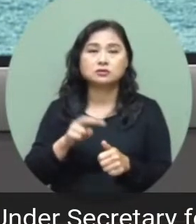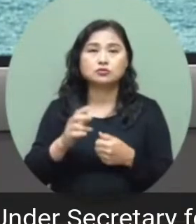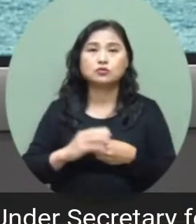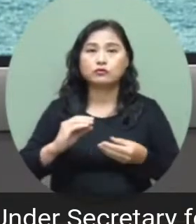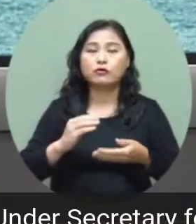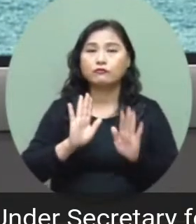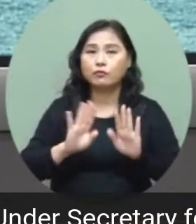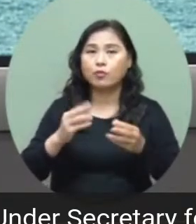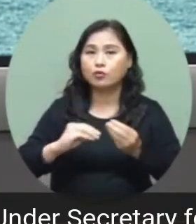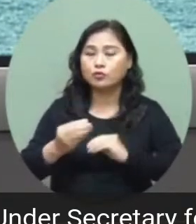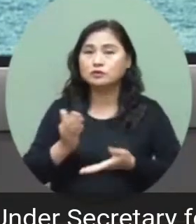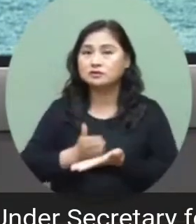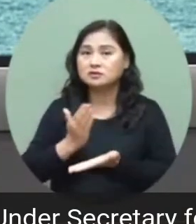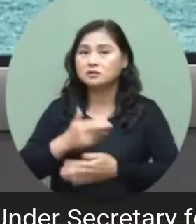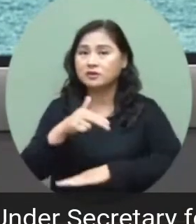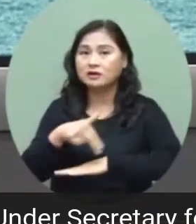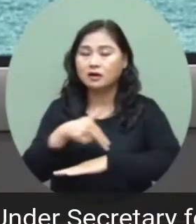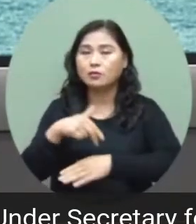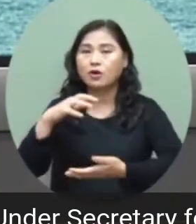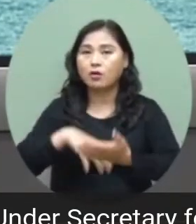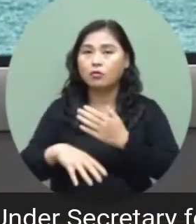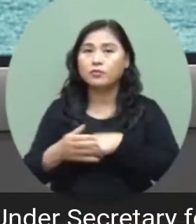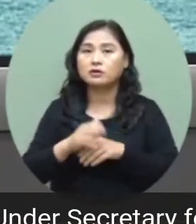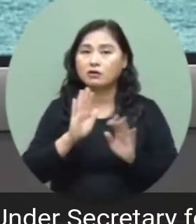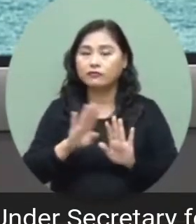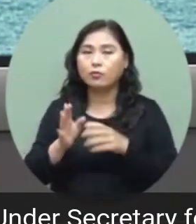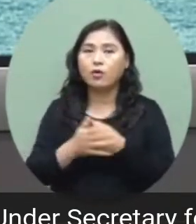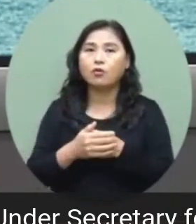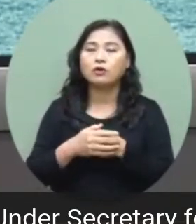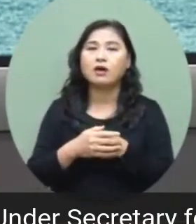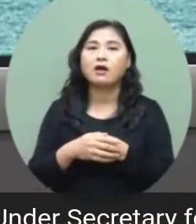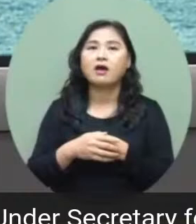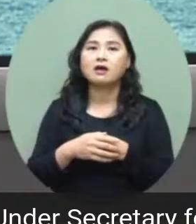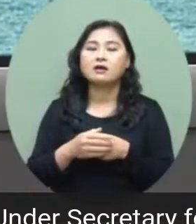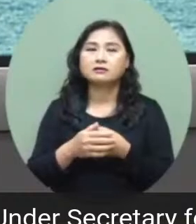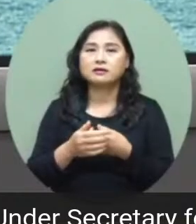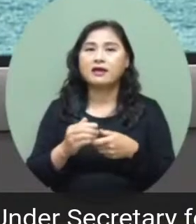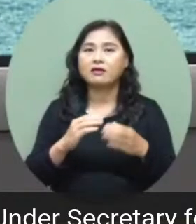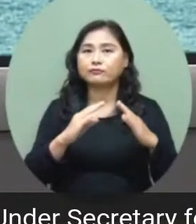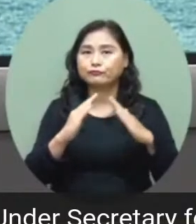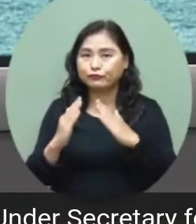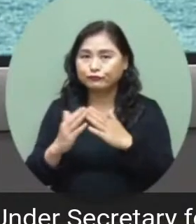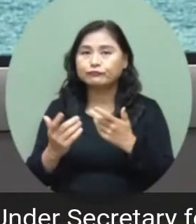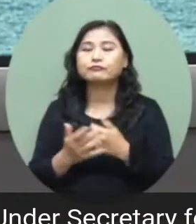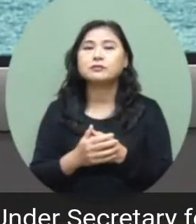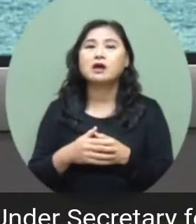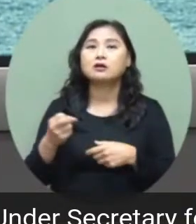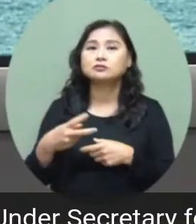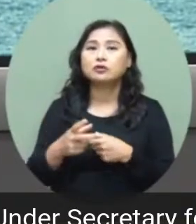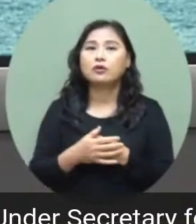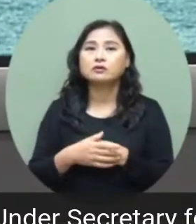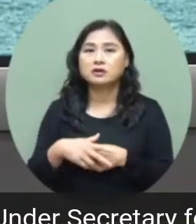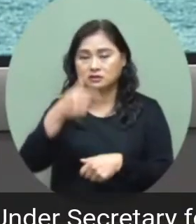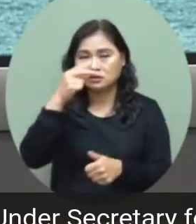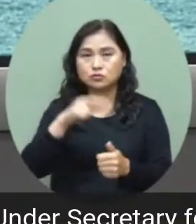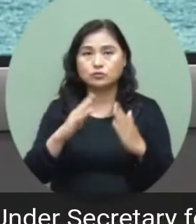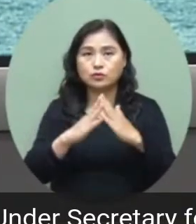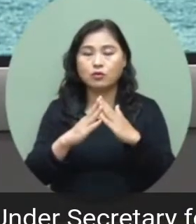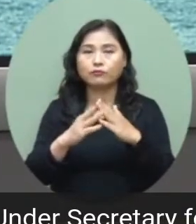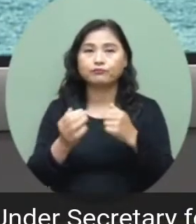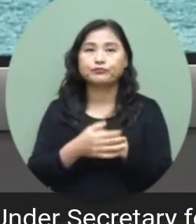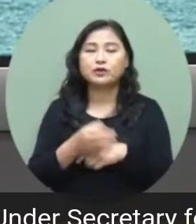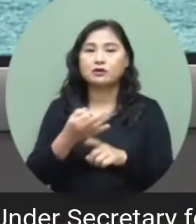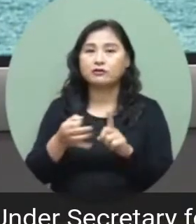enhanced home and community care service teams, as well as recognized service and centers under the pilot scheme